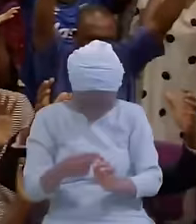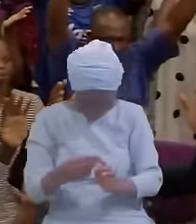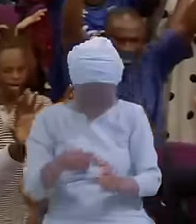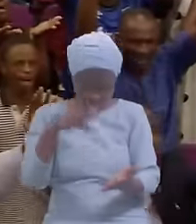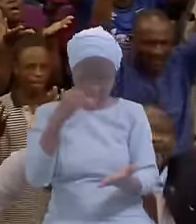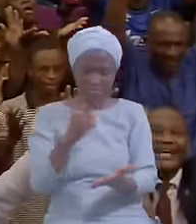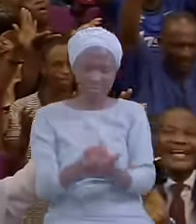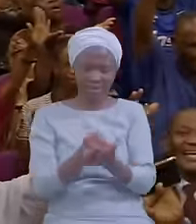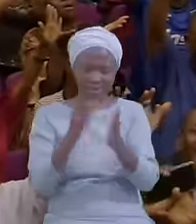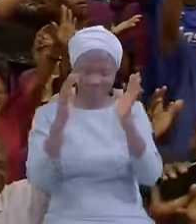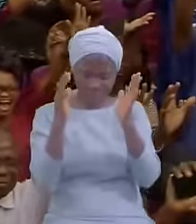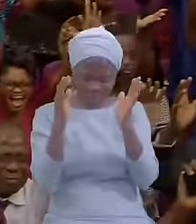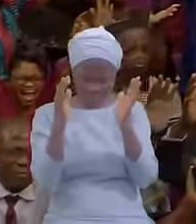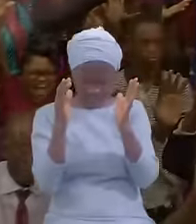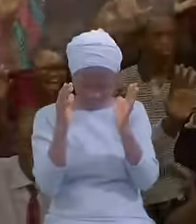name.